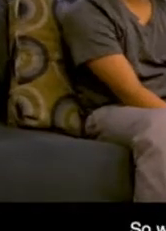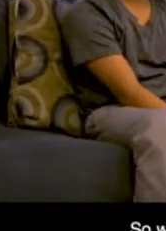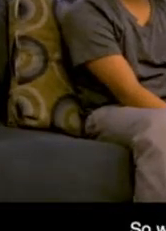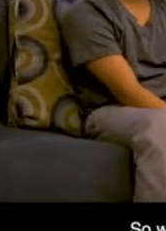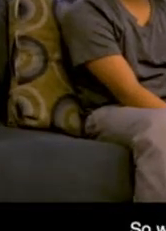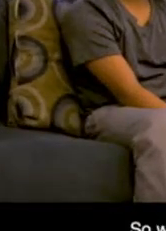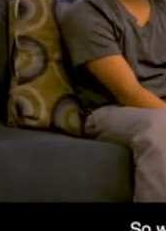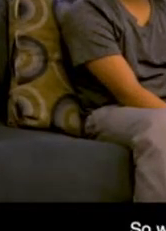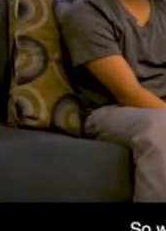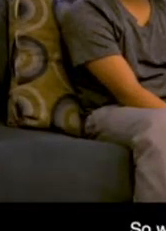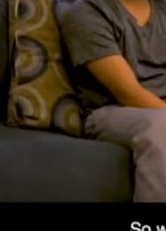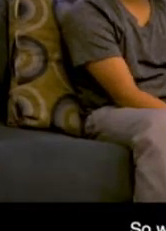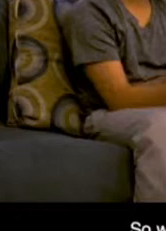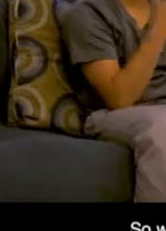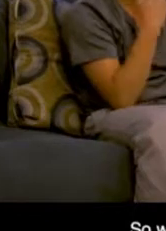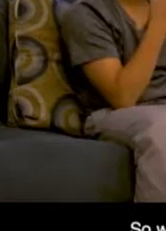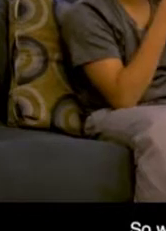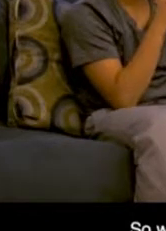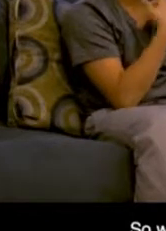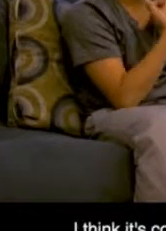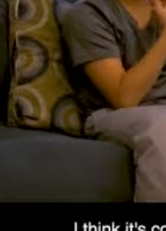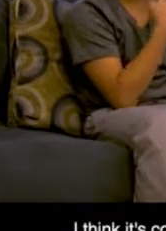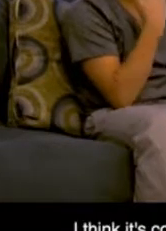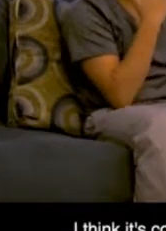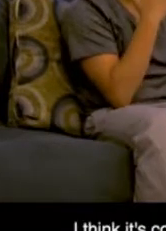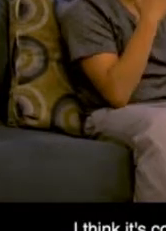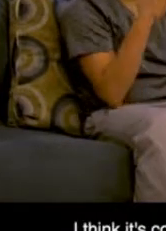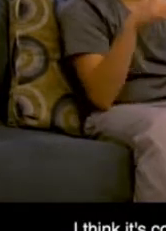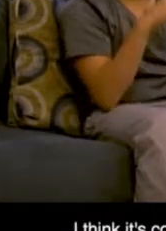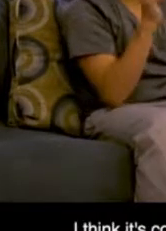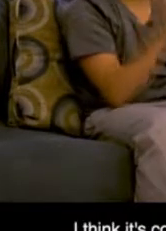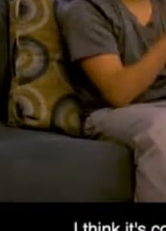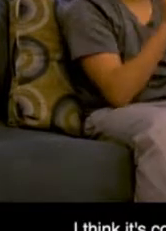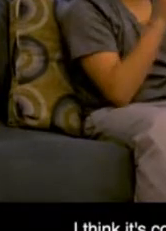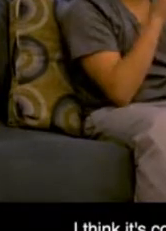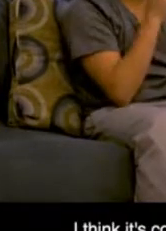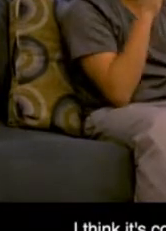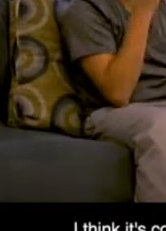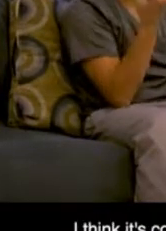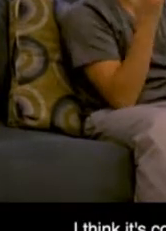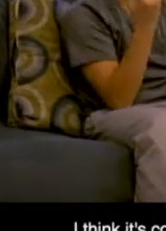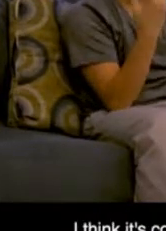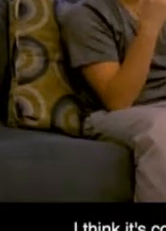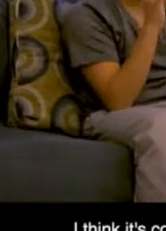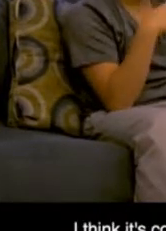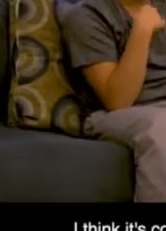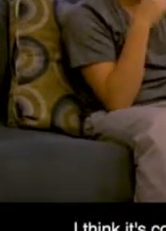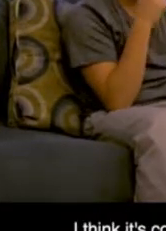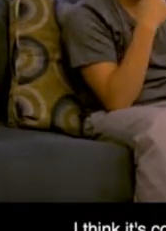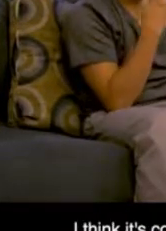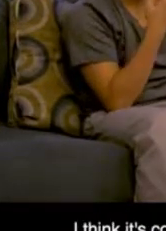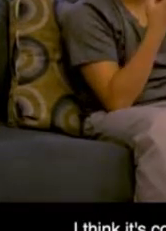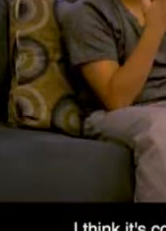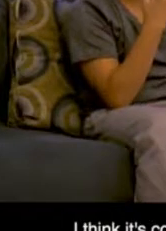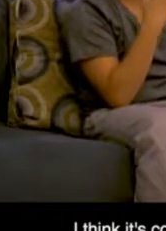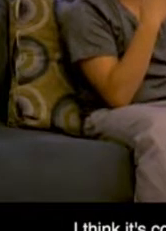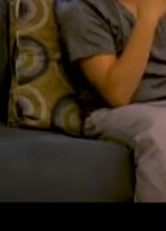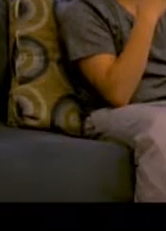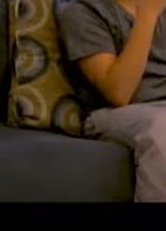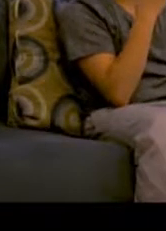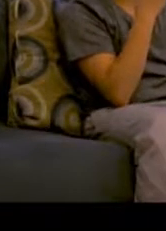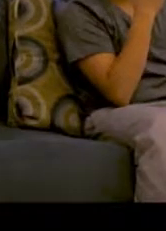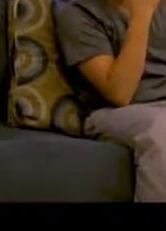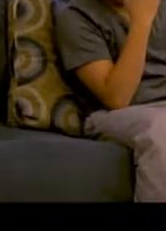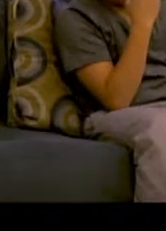So what's the best thing about living in the dorms? I think it's cool because I get to socialize with other deaf